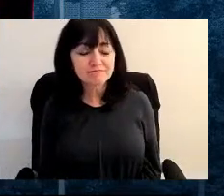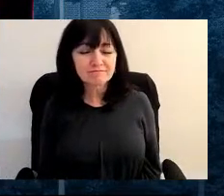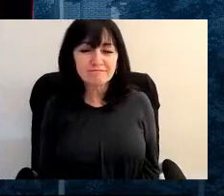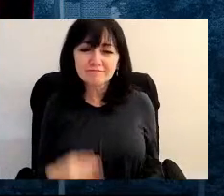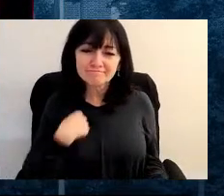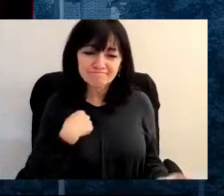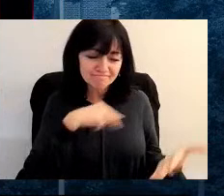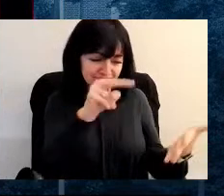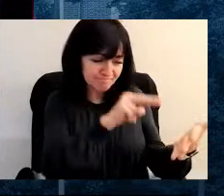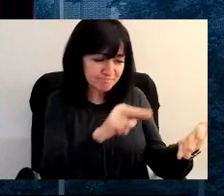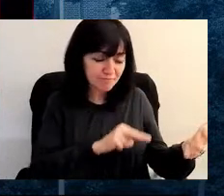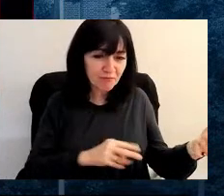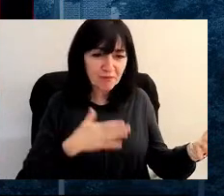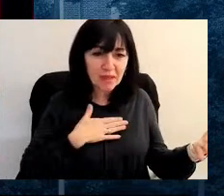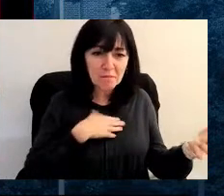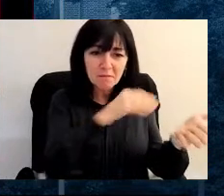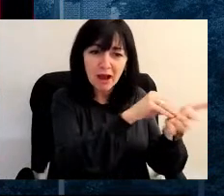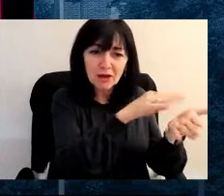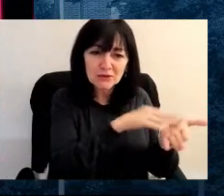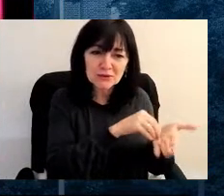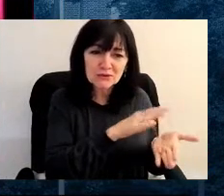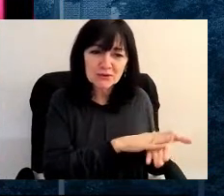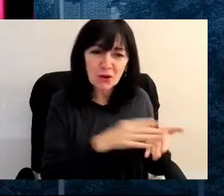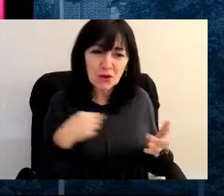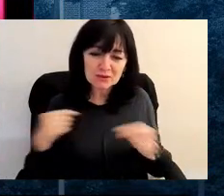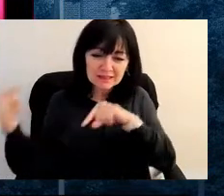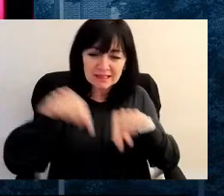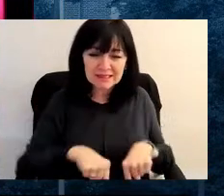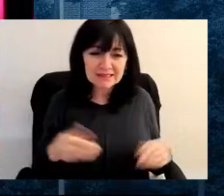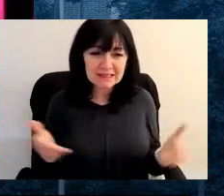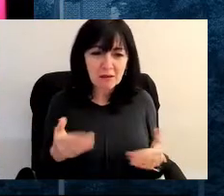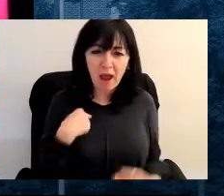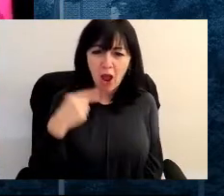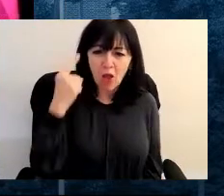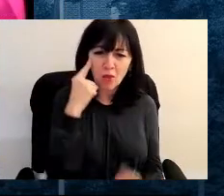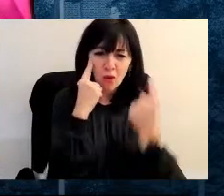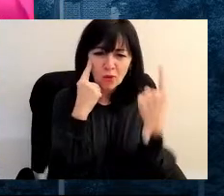here, I thought there was only one Freeman Williams,